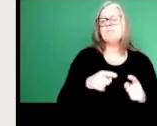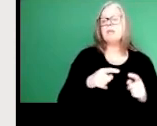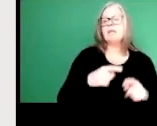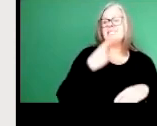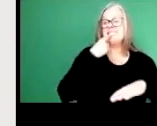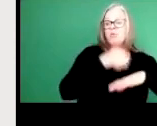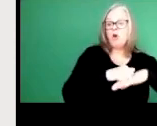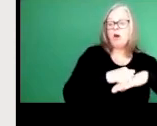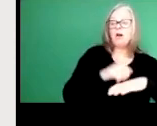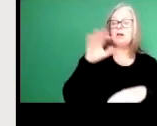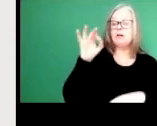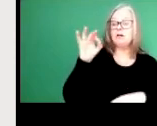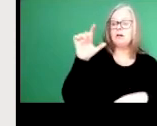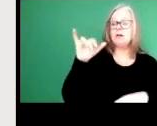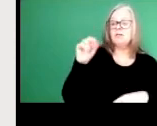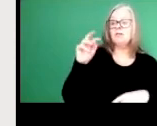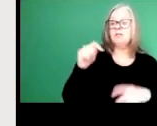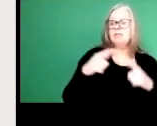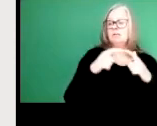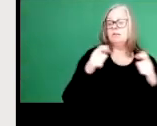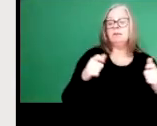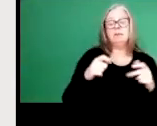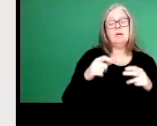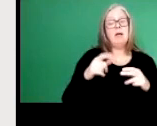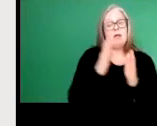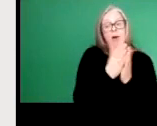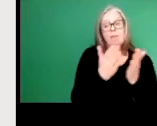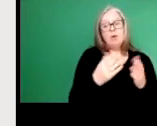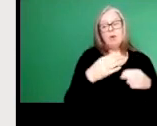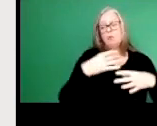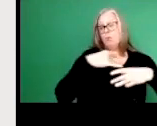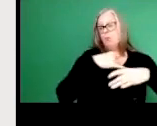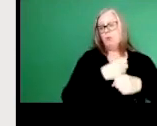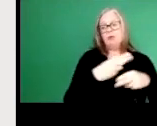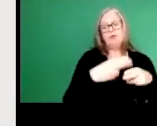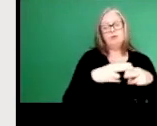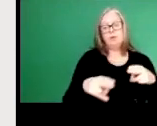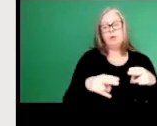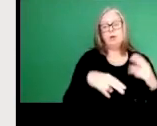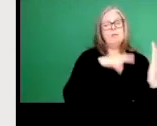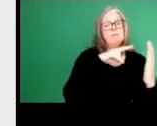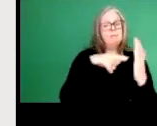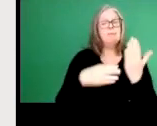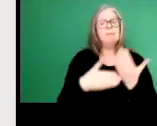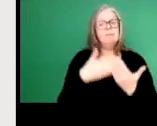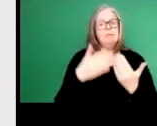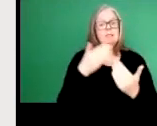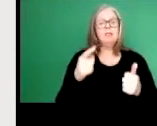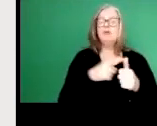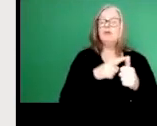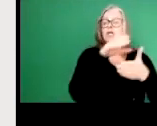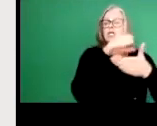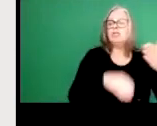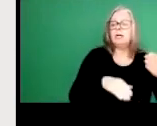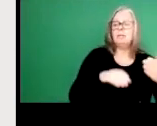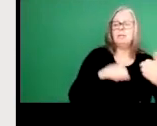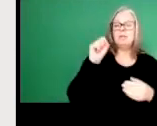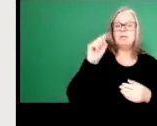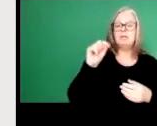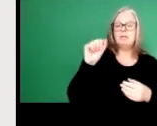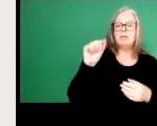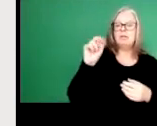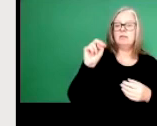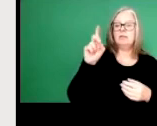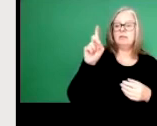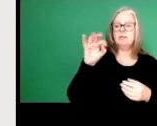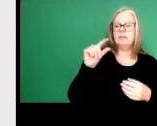So this is the, it's a very short, again, readable book. Uh, the first chapter looks at Standing Rock, Tar Sands, Keystones, and looks at the